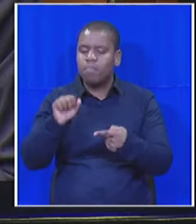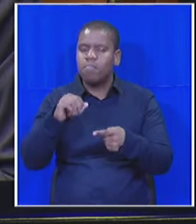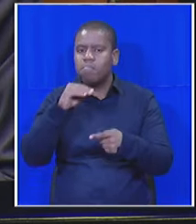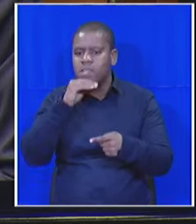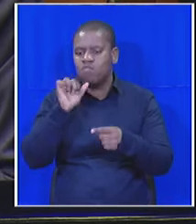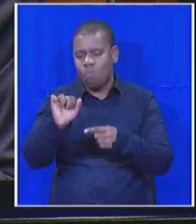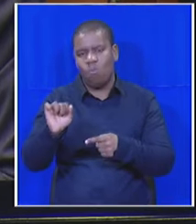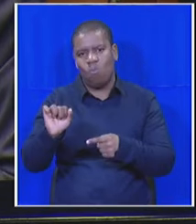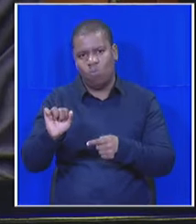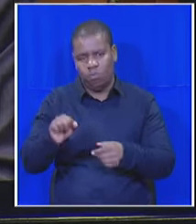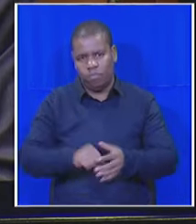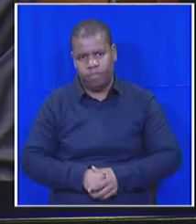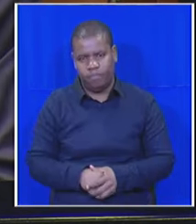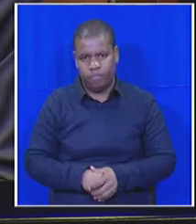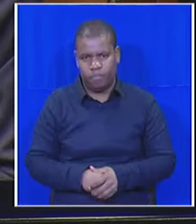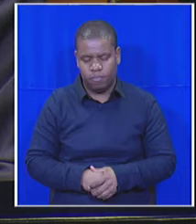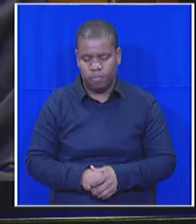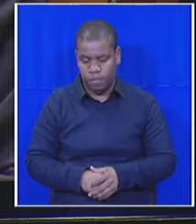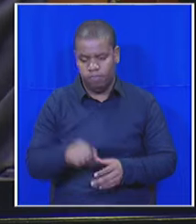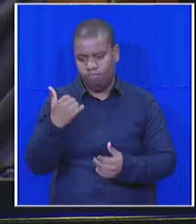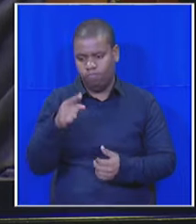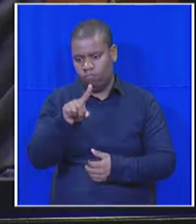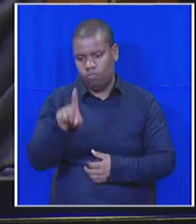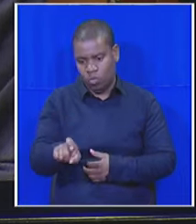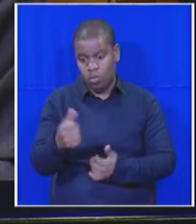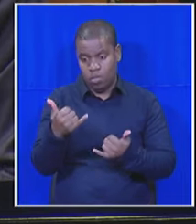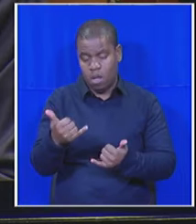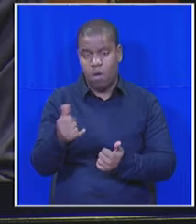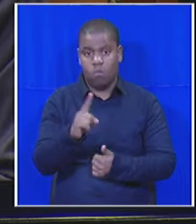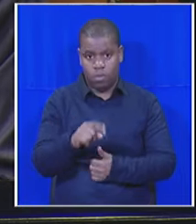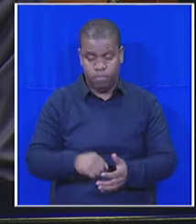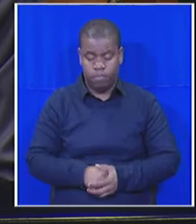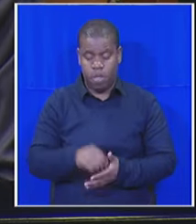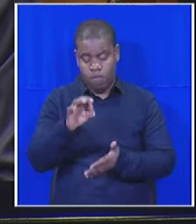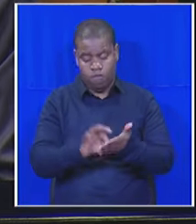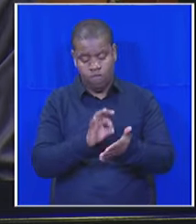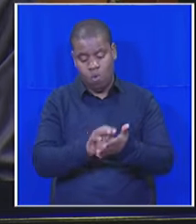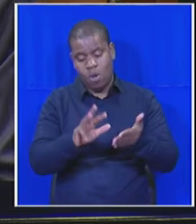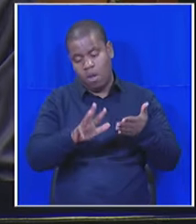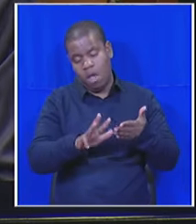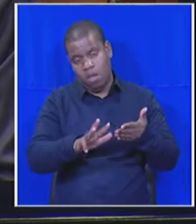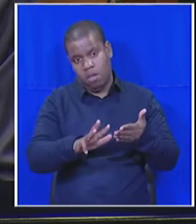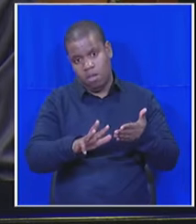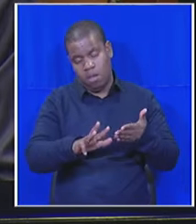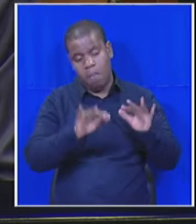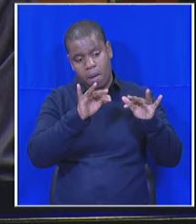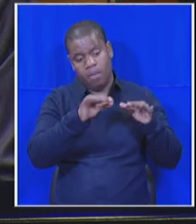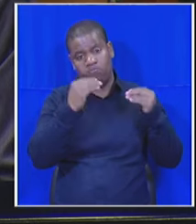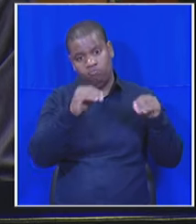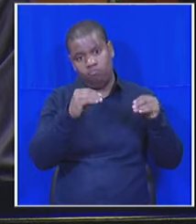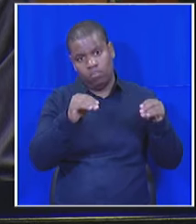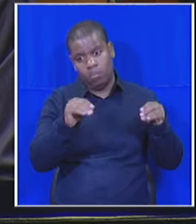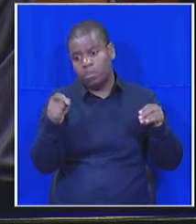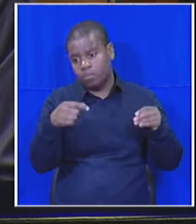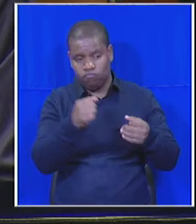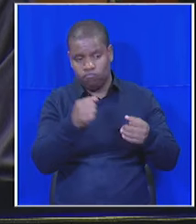voting session is closed. The question before the House is that vote number 9, public enterprises, be agreed to. Are all members